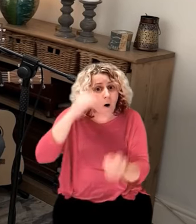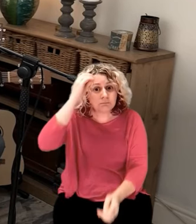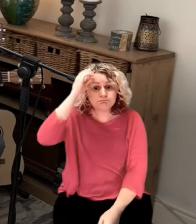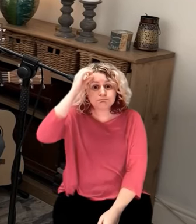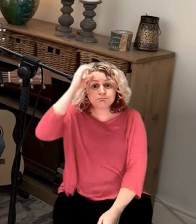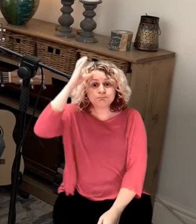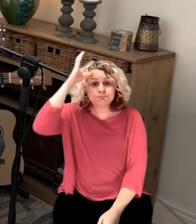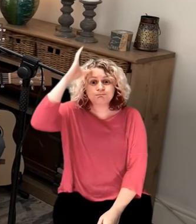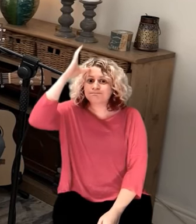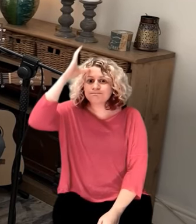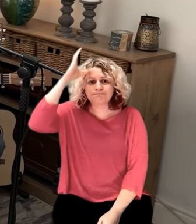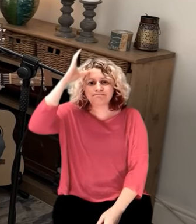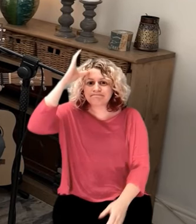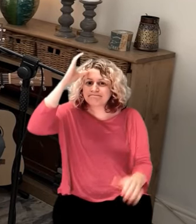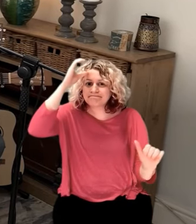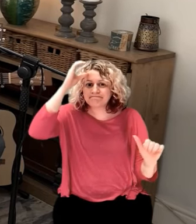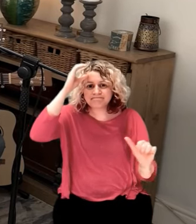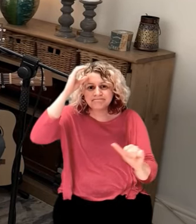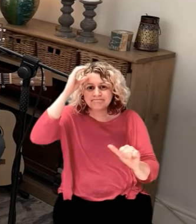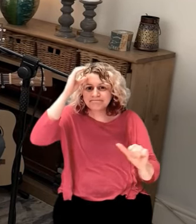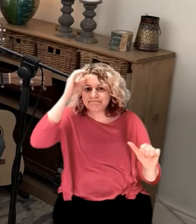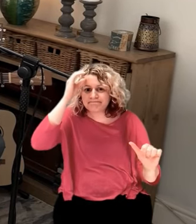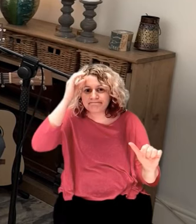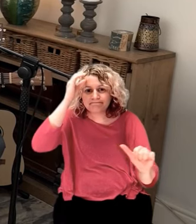Our knowledge